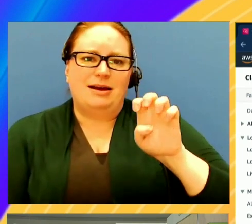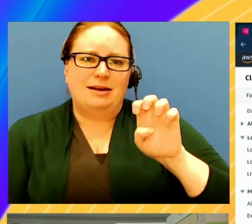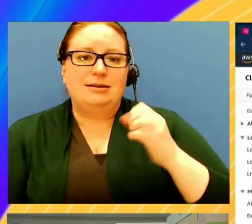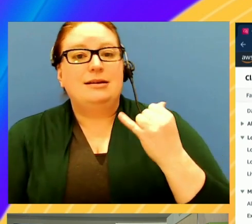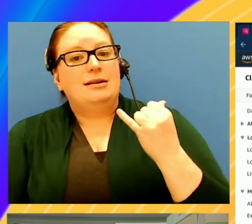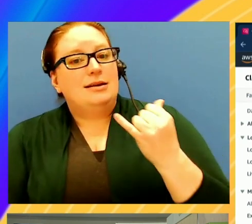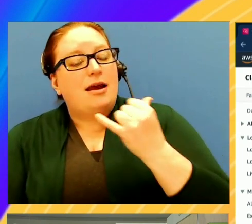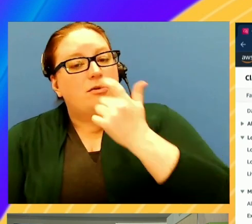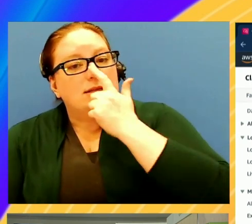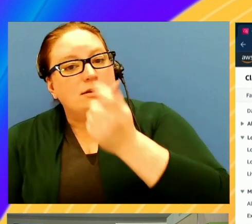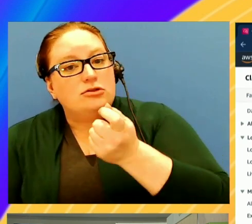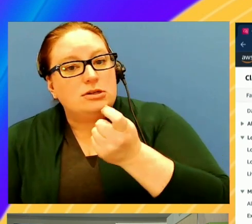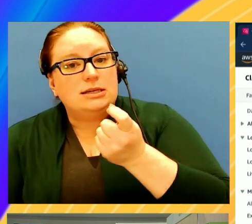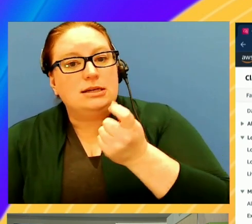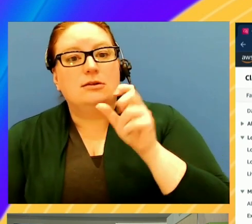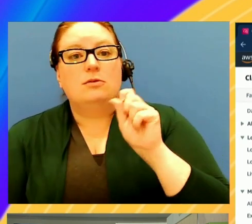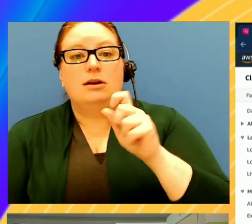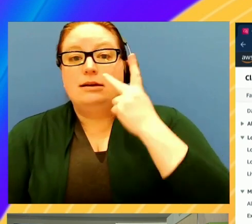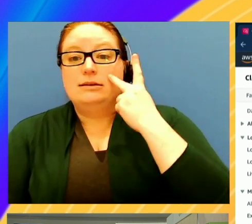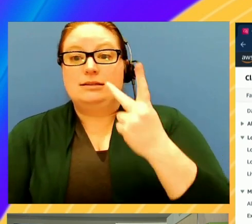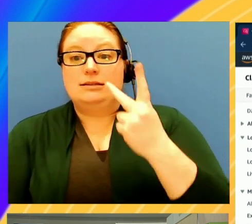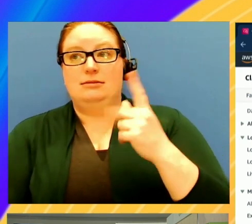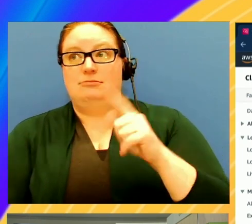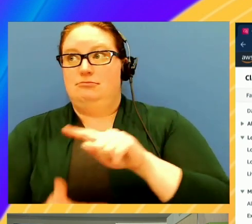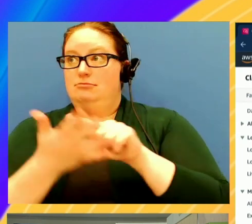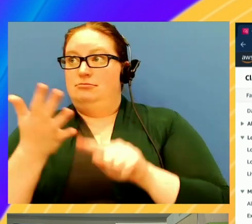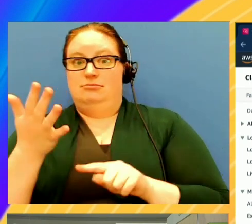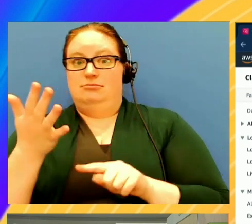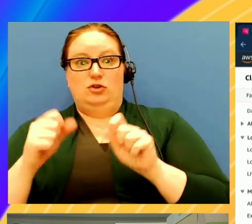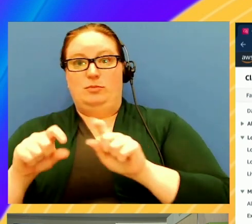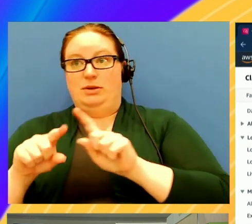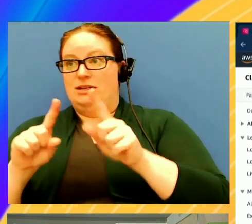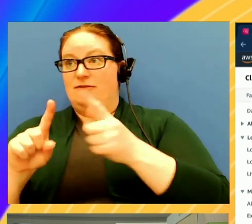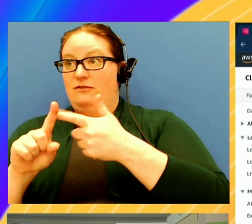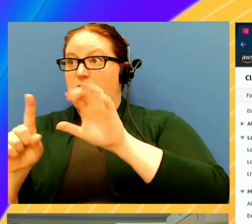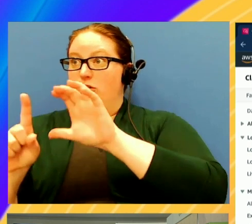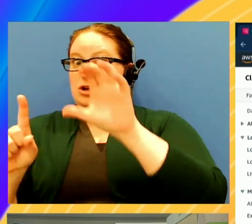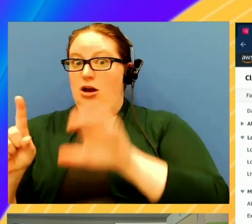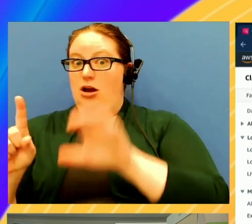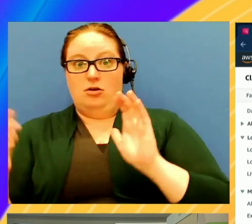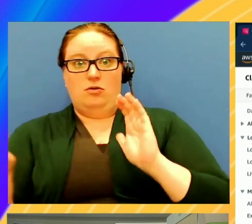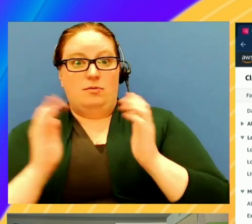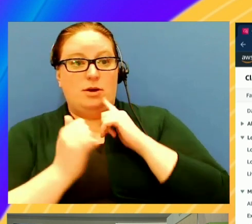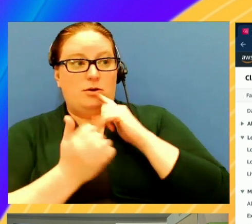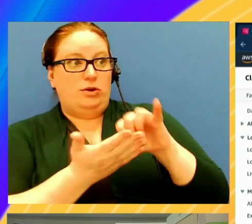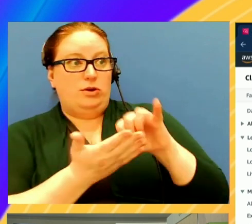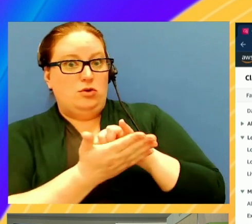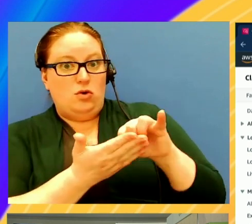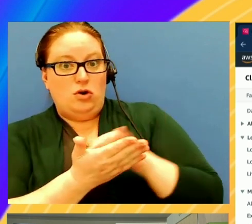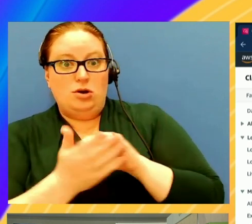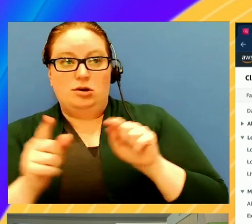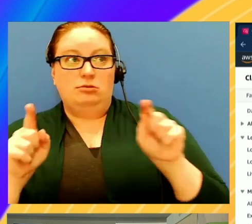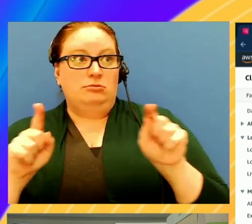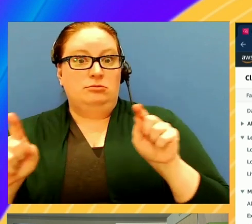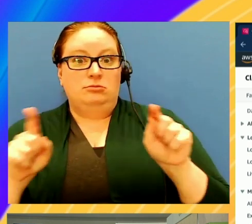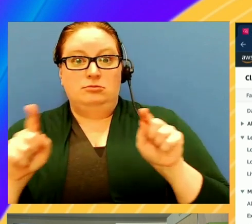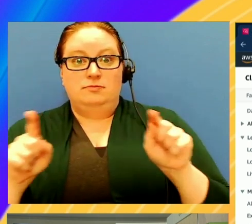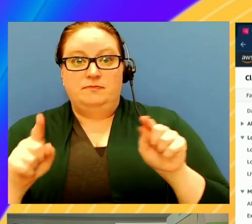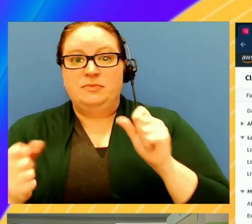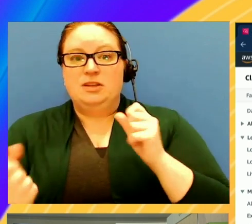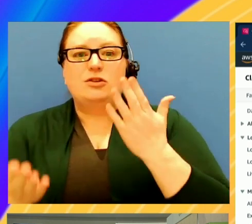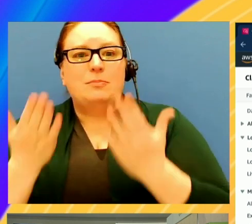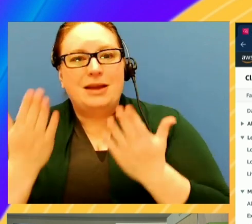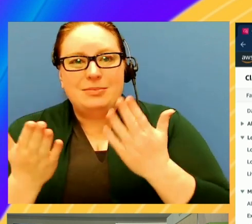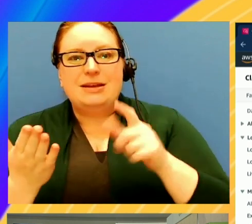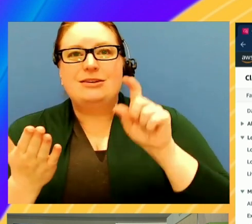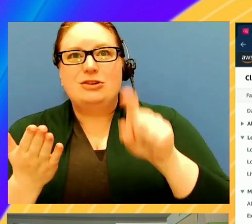can see, well, those values could be different in Chicago compared to New York City. Exactly. And so maybe you need to have a team